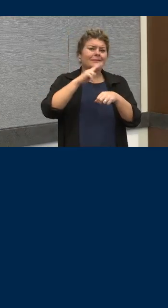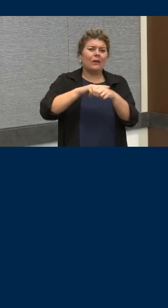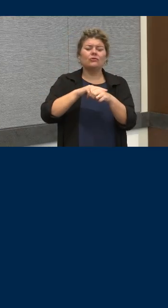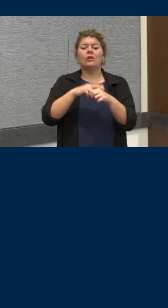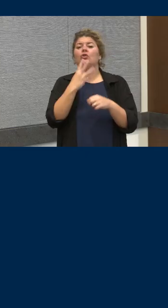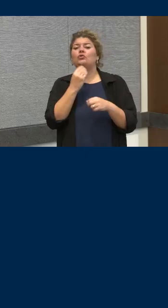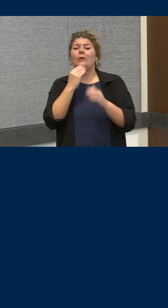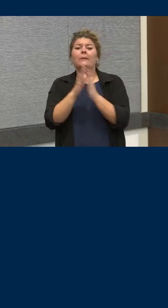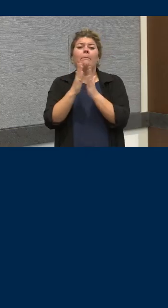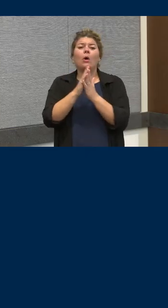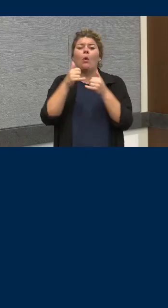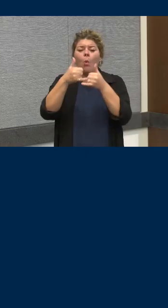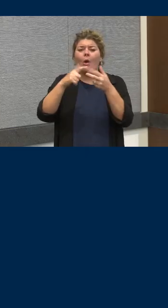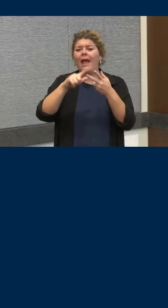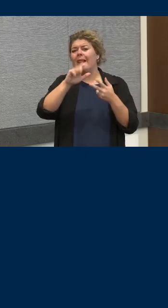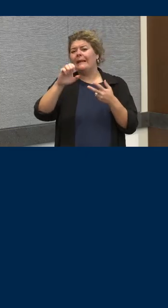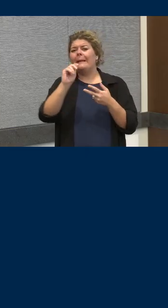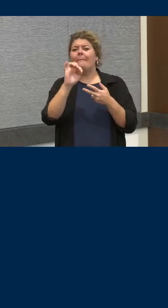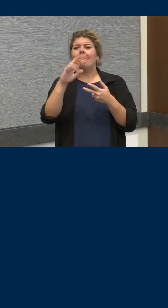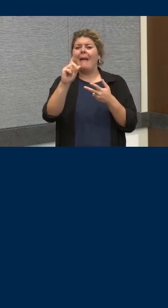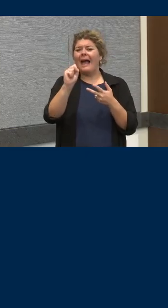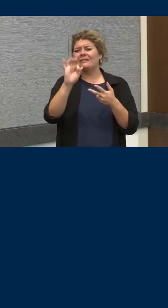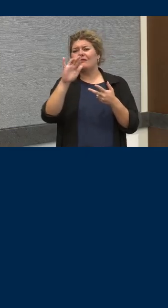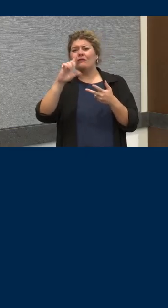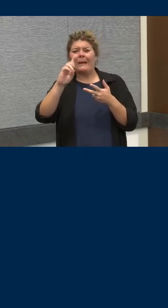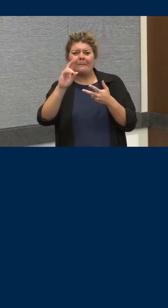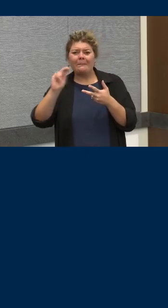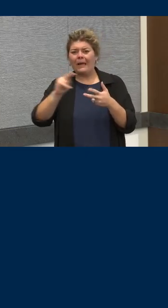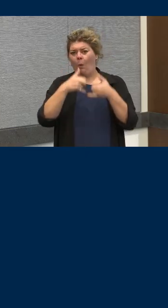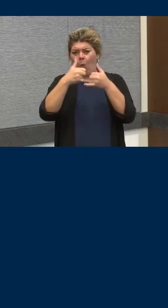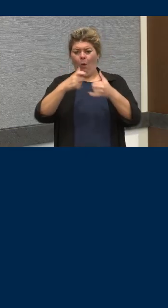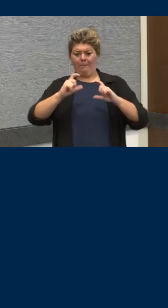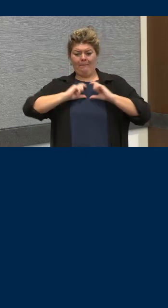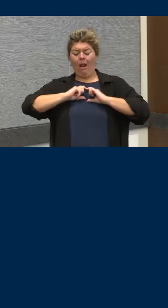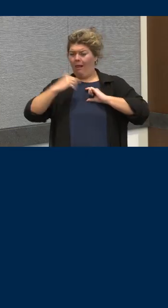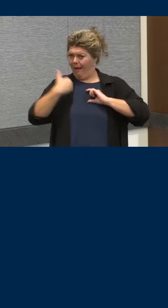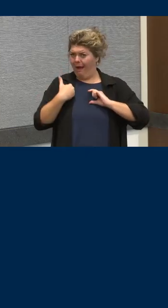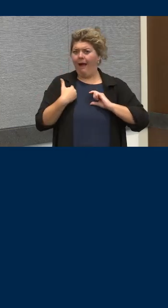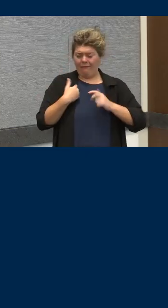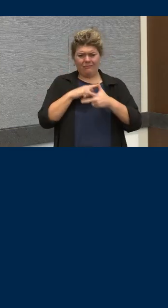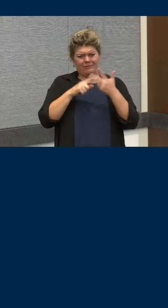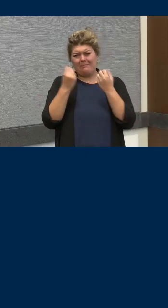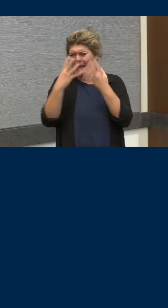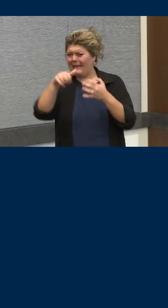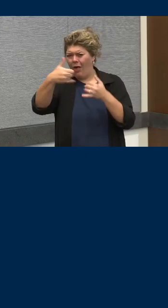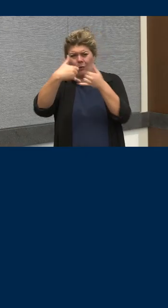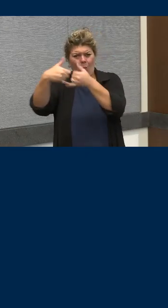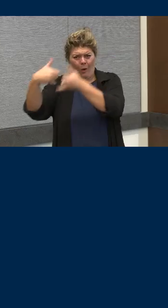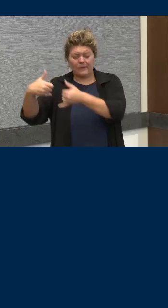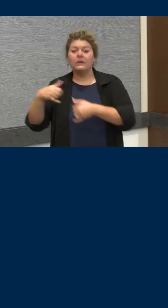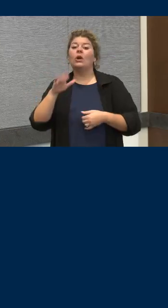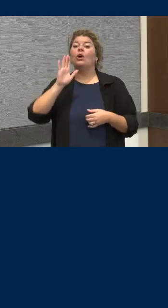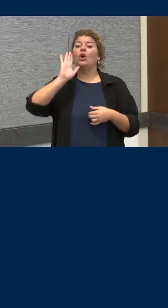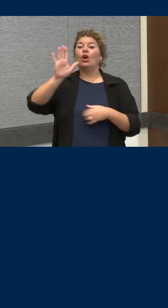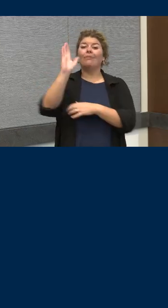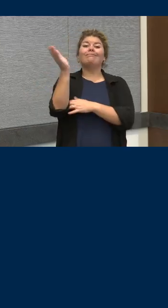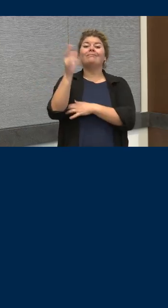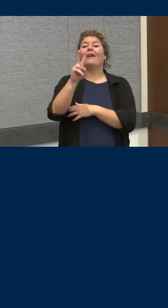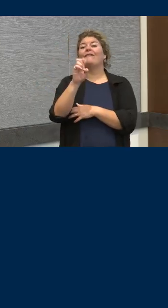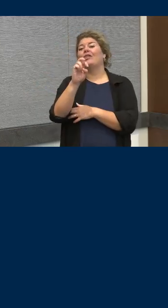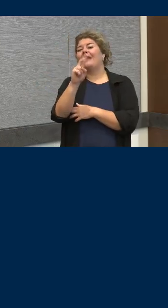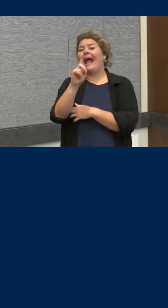Lee Max Friedman Award Medal, among many others. Her lecture, Vernacular Religion and